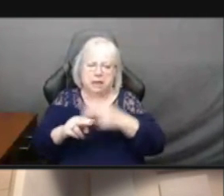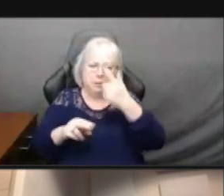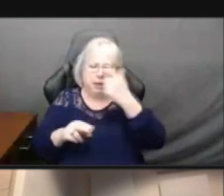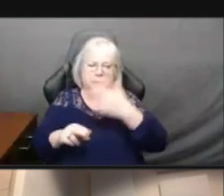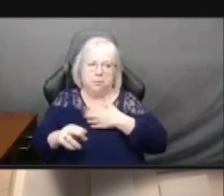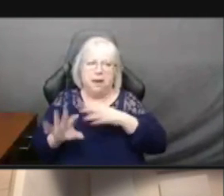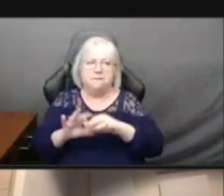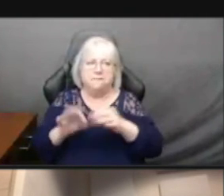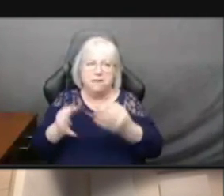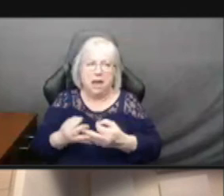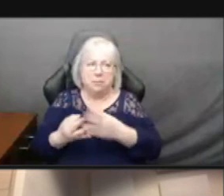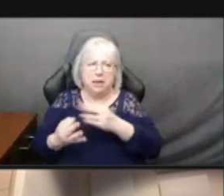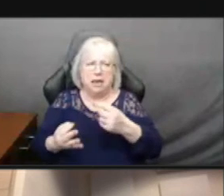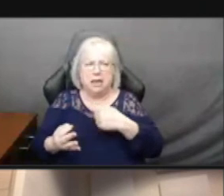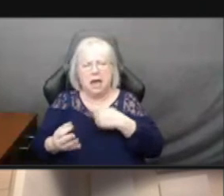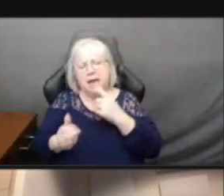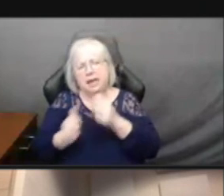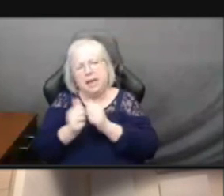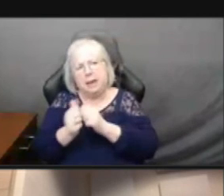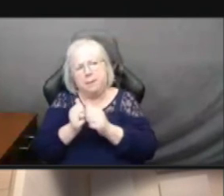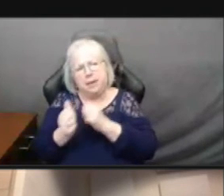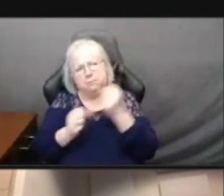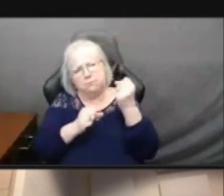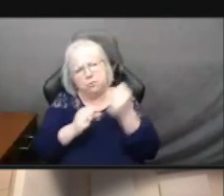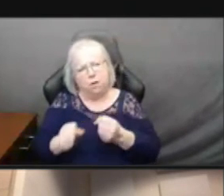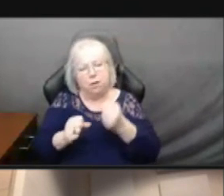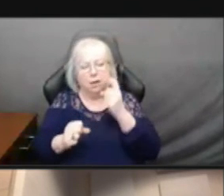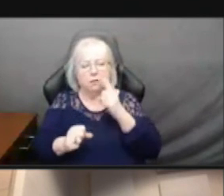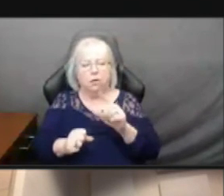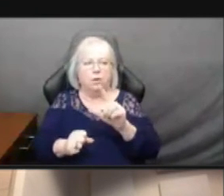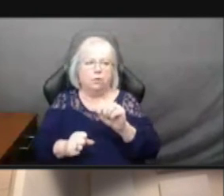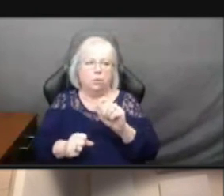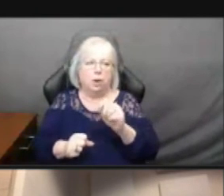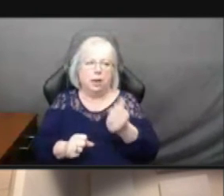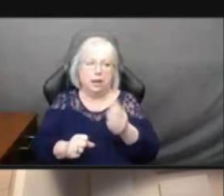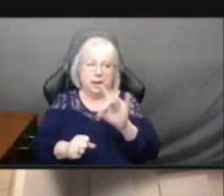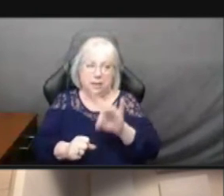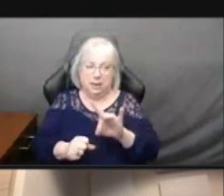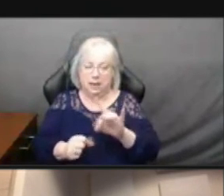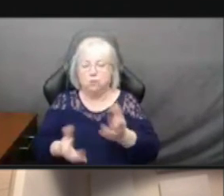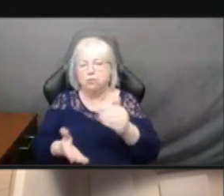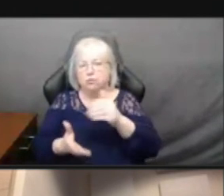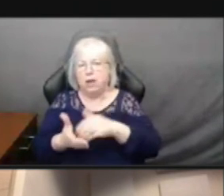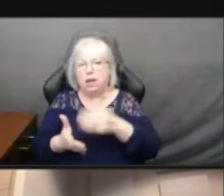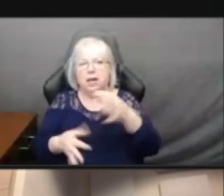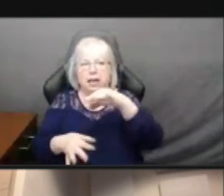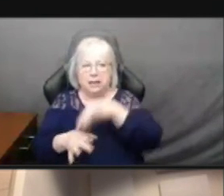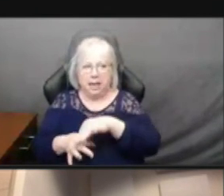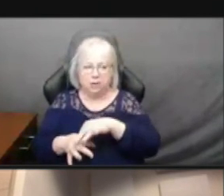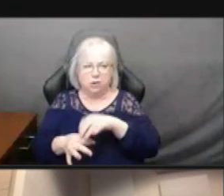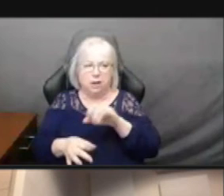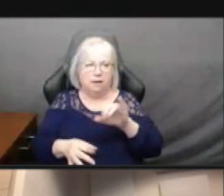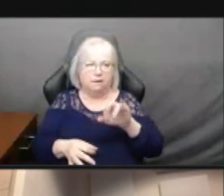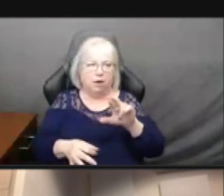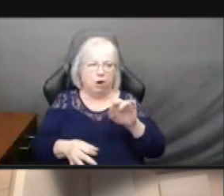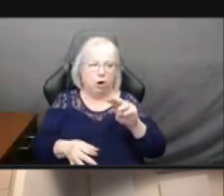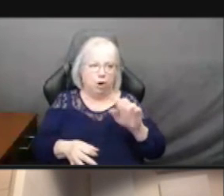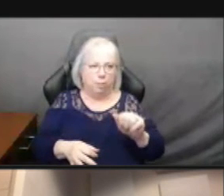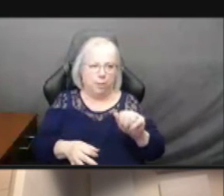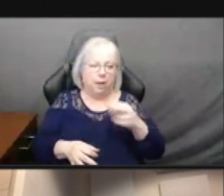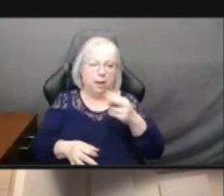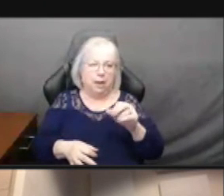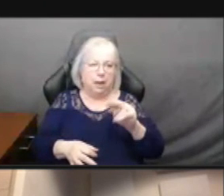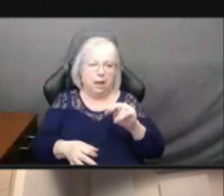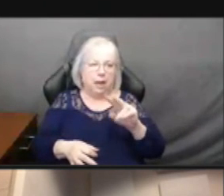campaigned vigorously for the 2018 re-election of Irma Fingers Hendricks,